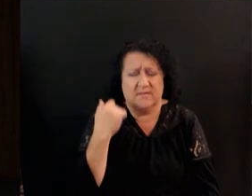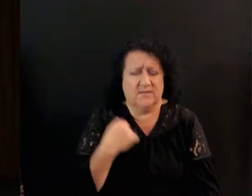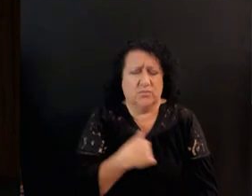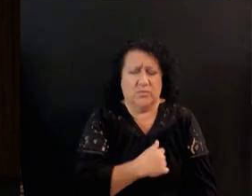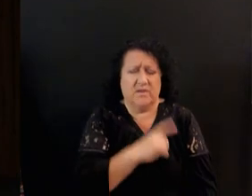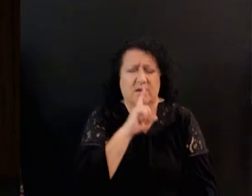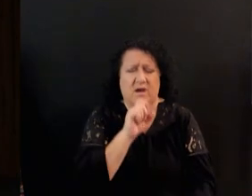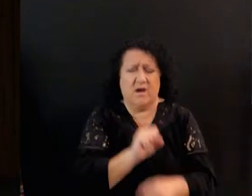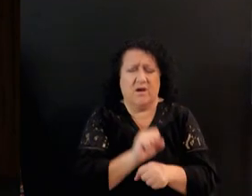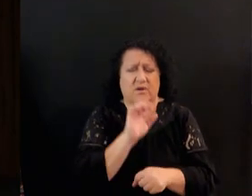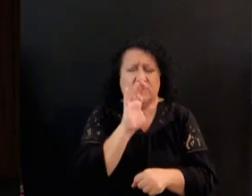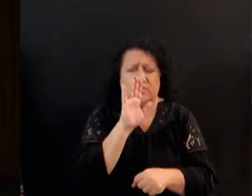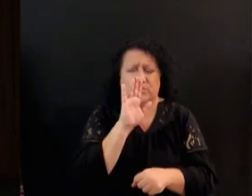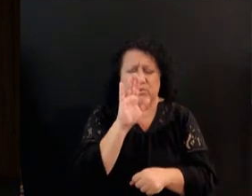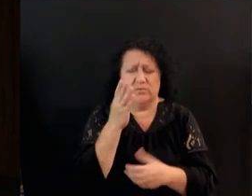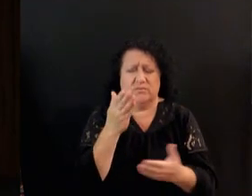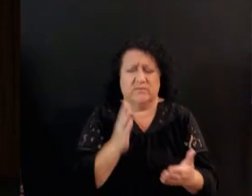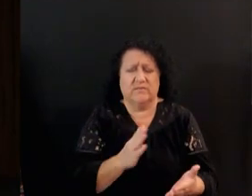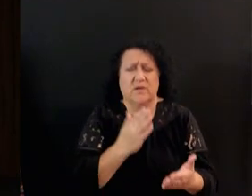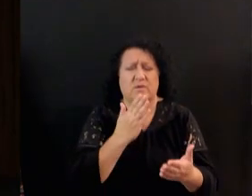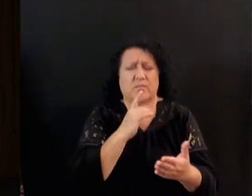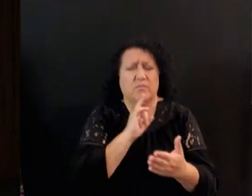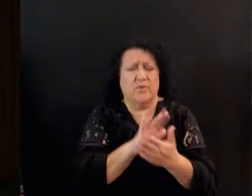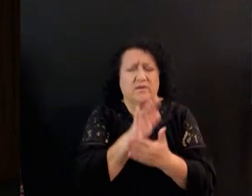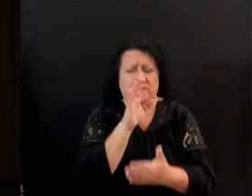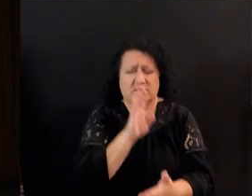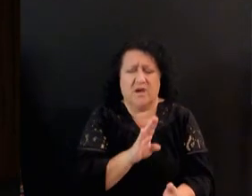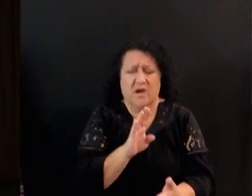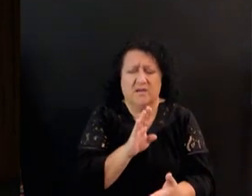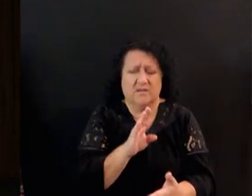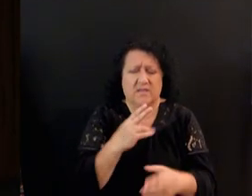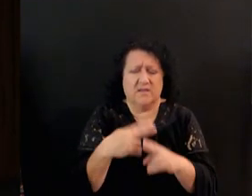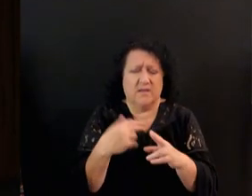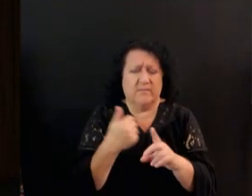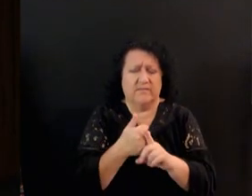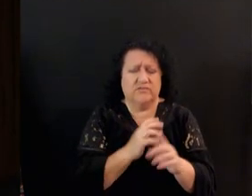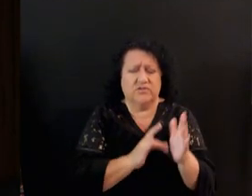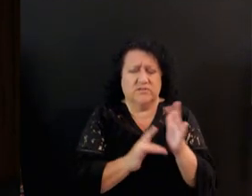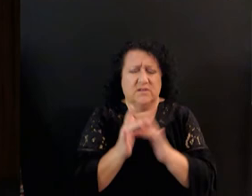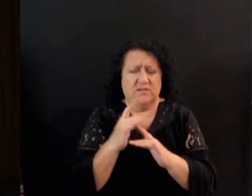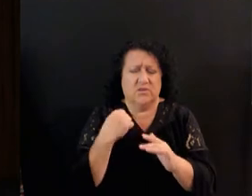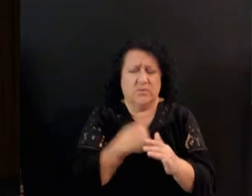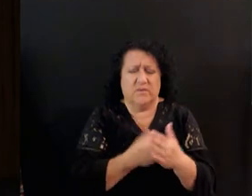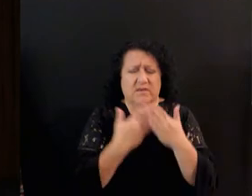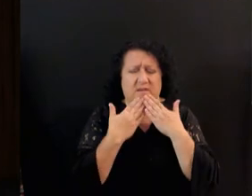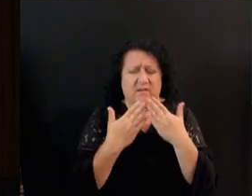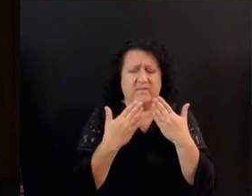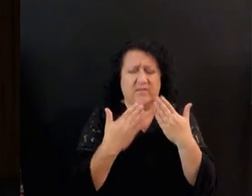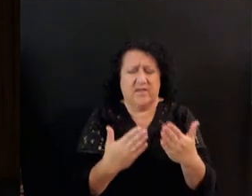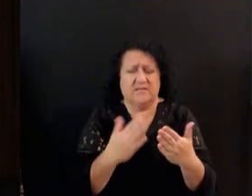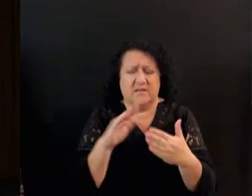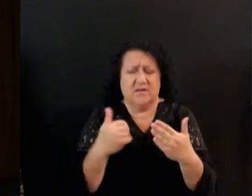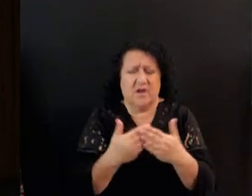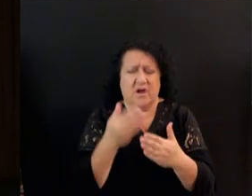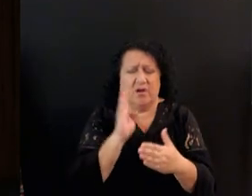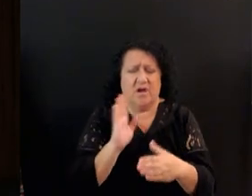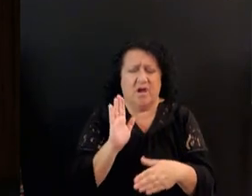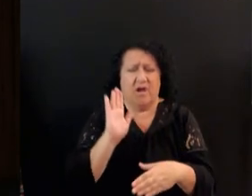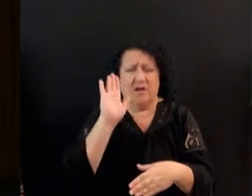yours. Praise God. In the name of Jesus, we give you thanks. And all God's people